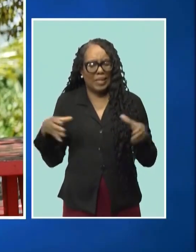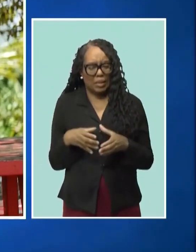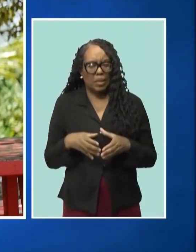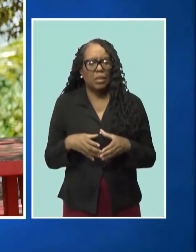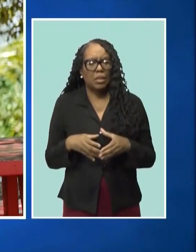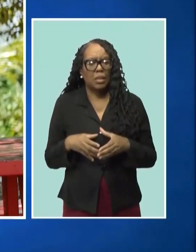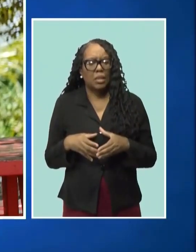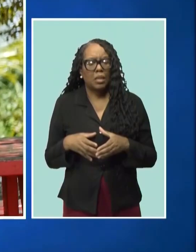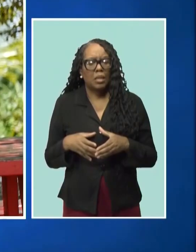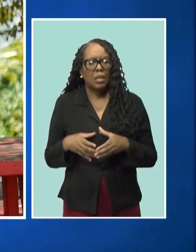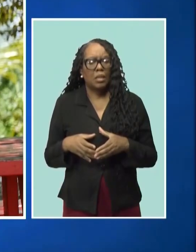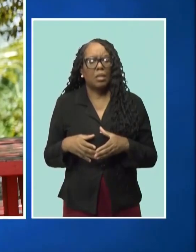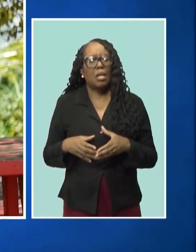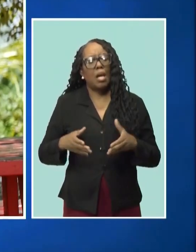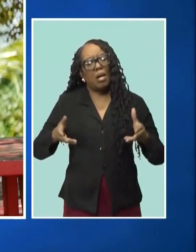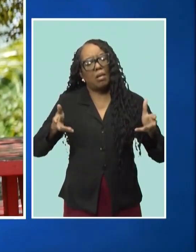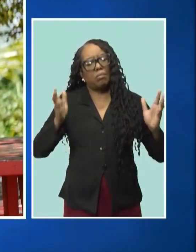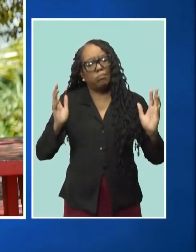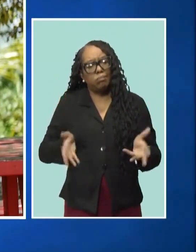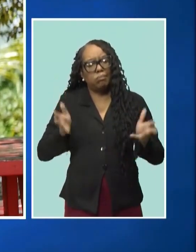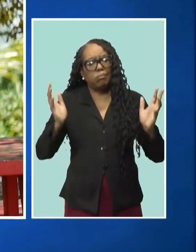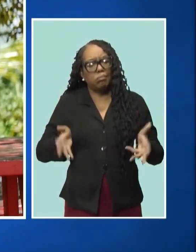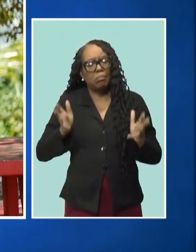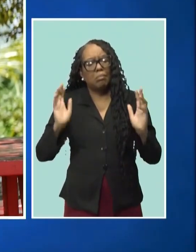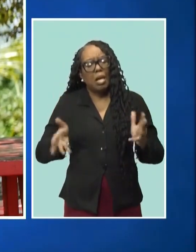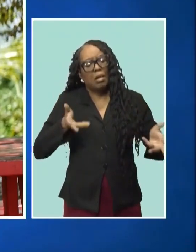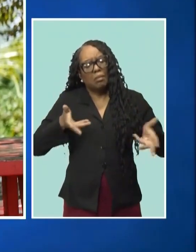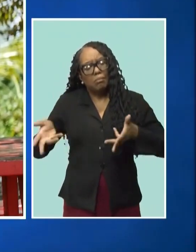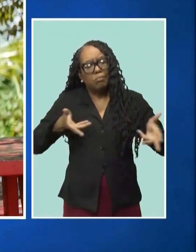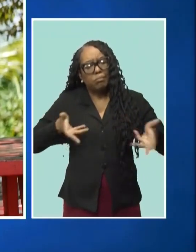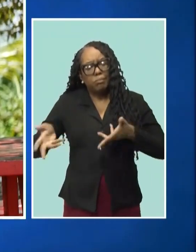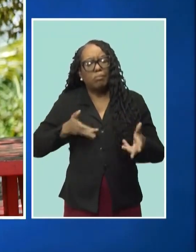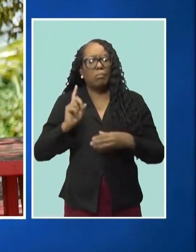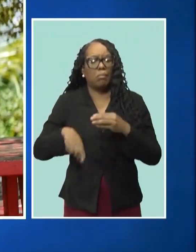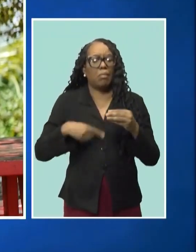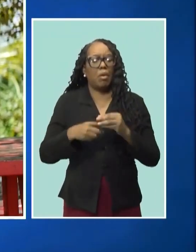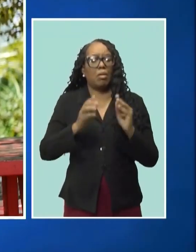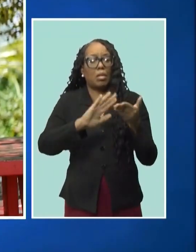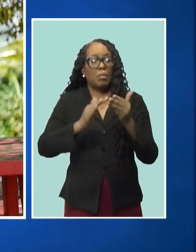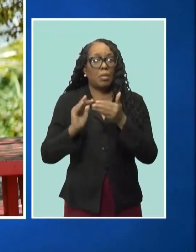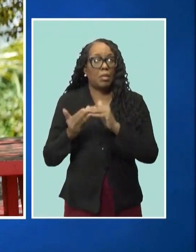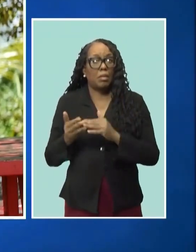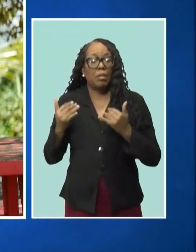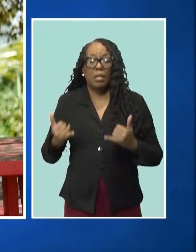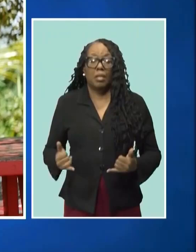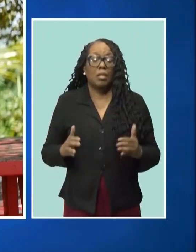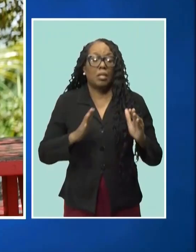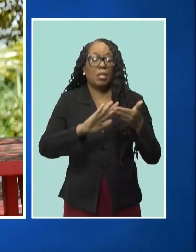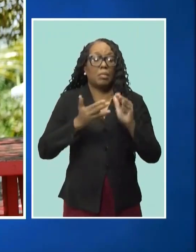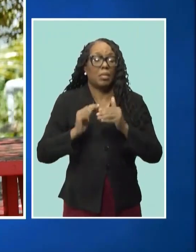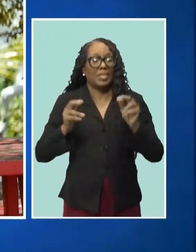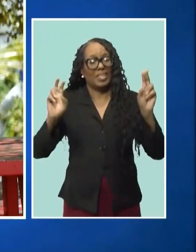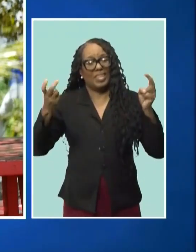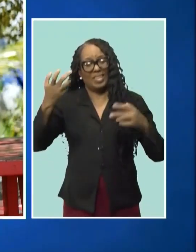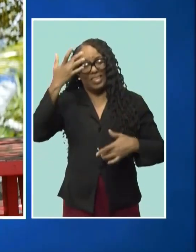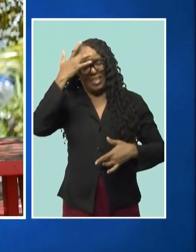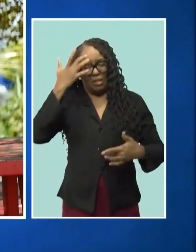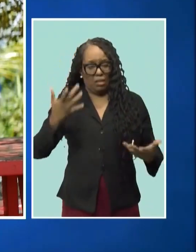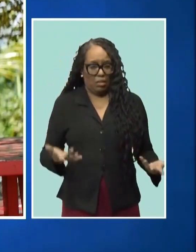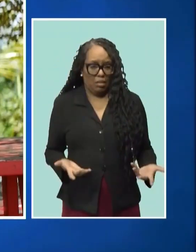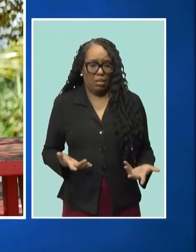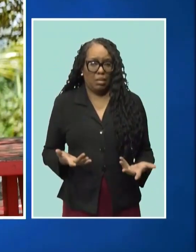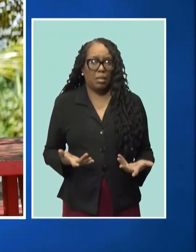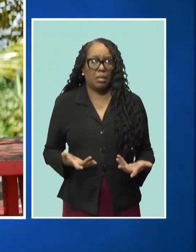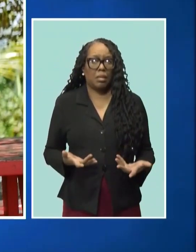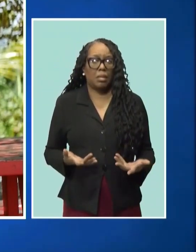and talk about the community, you know, get the community back healthy. Because the community is sick now, we know it's sick, and when the community is sick, it's